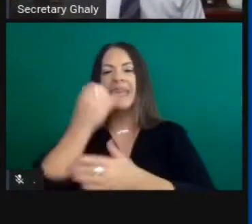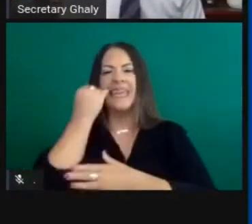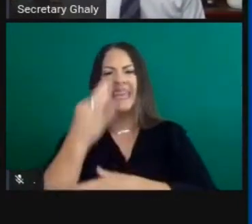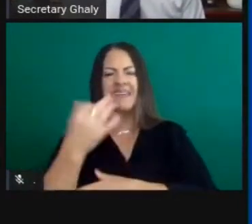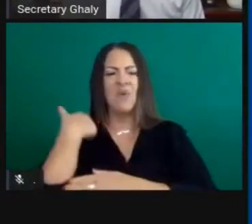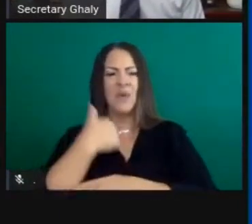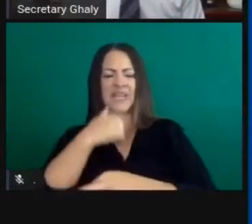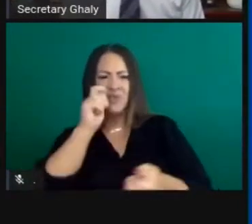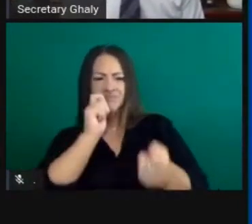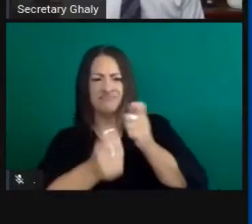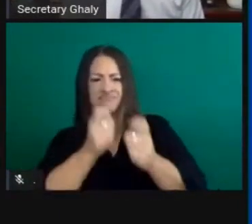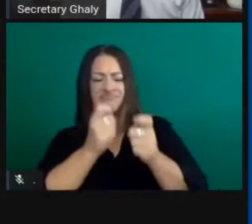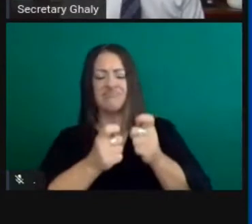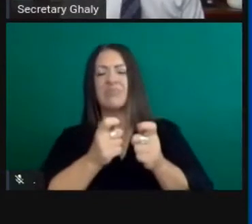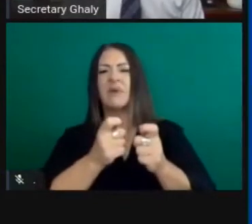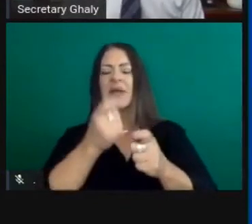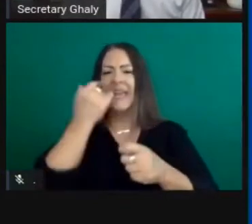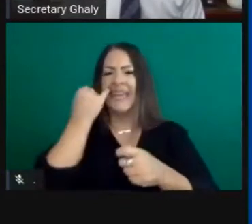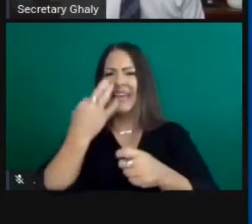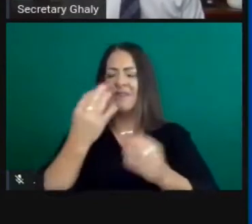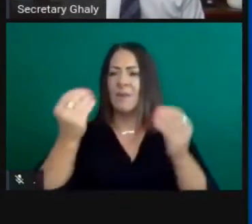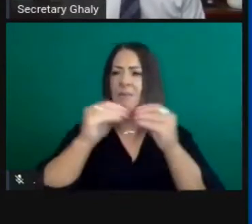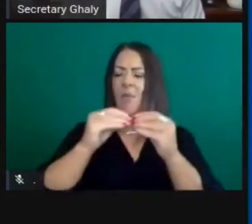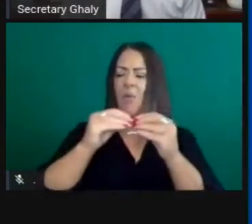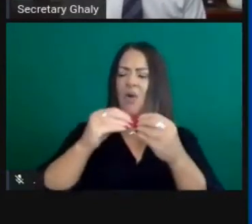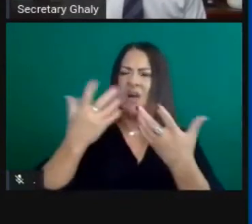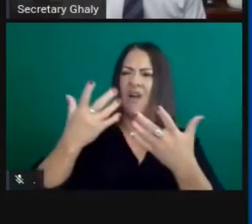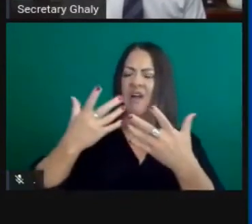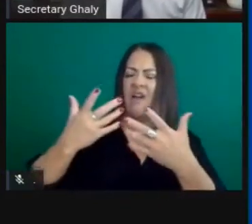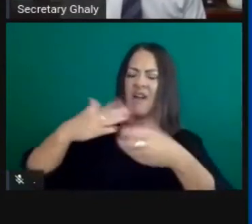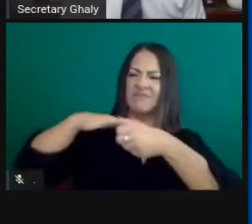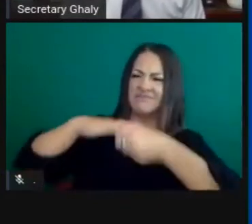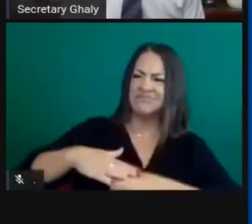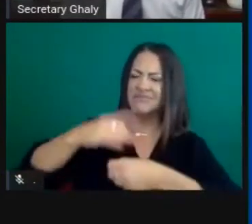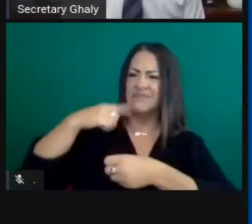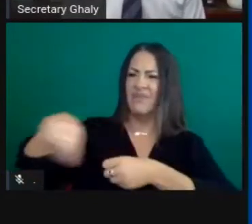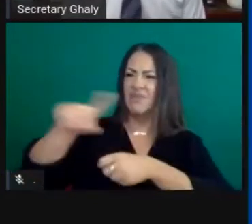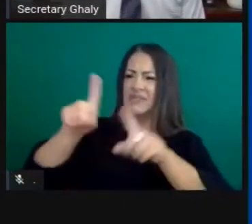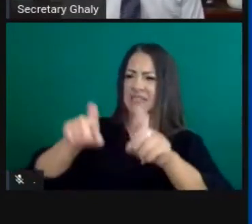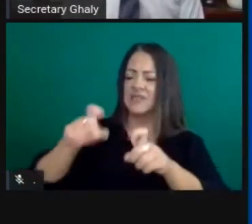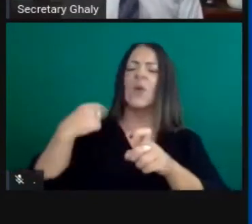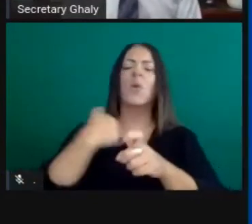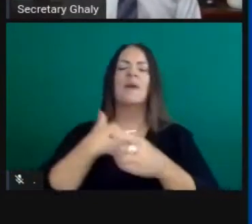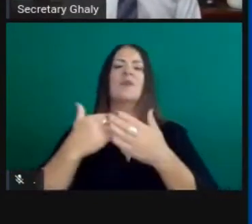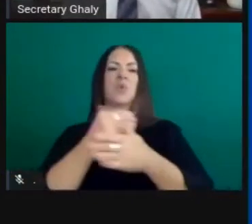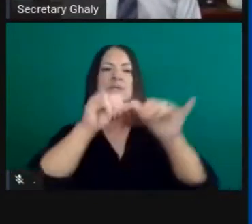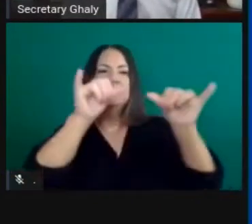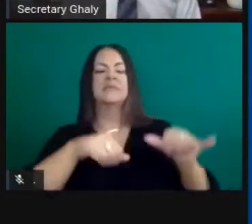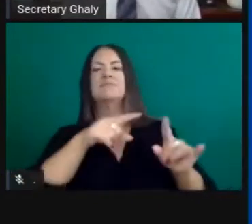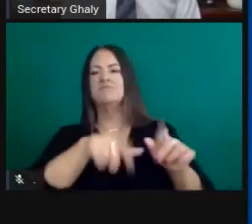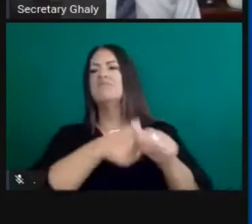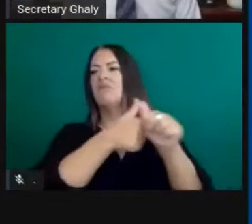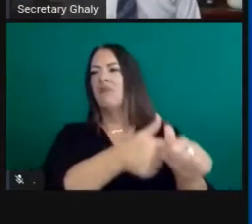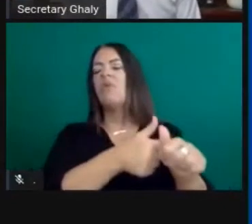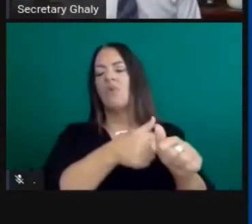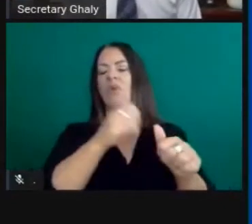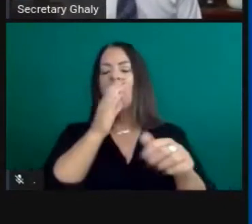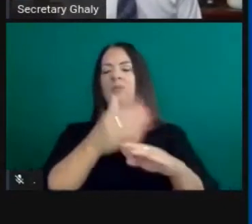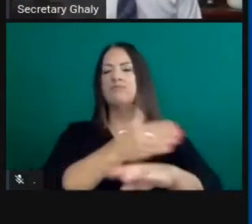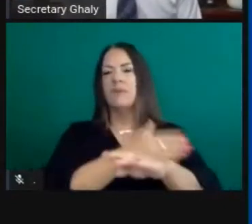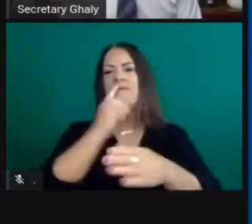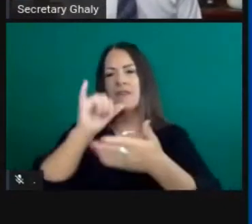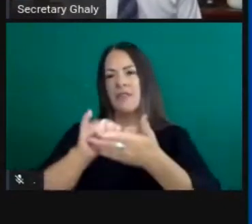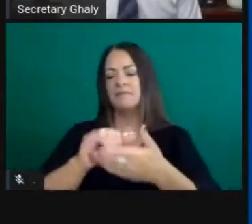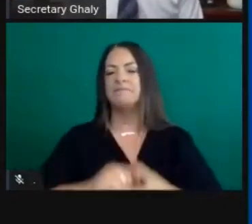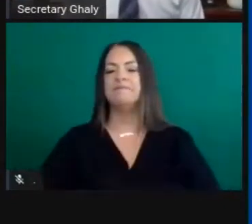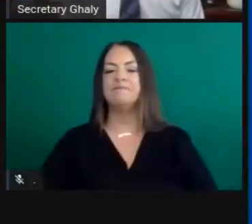revise that because there's pressure on testing, we now have a system where we can do that. So on the blueprint,